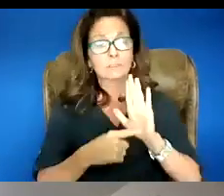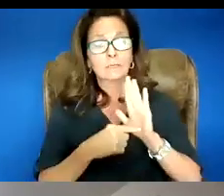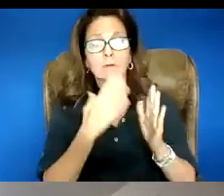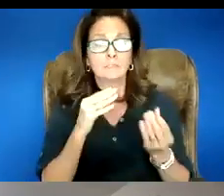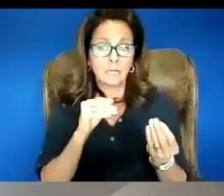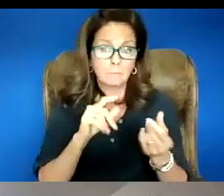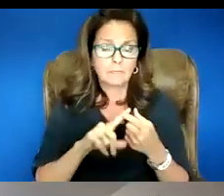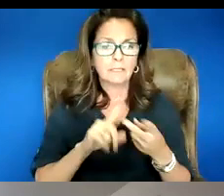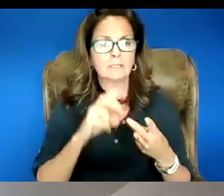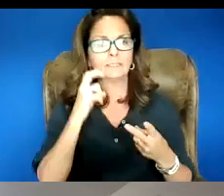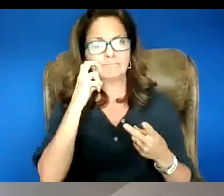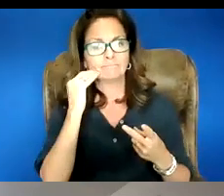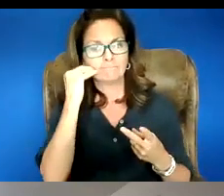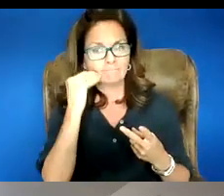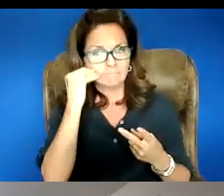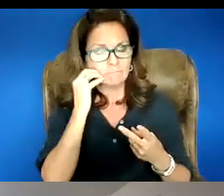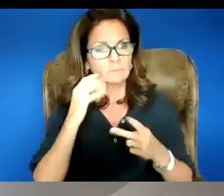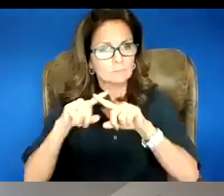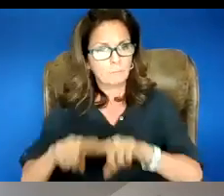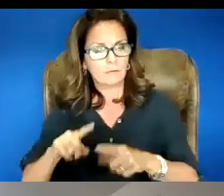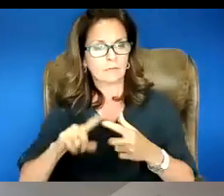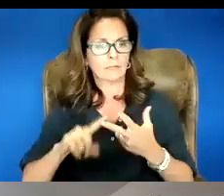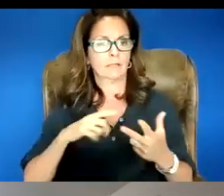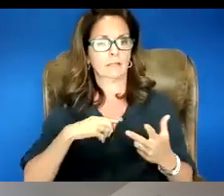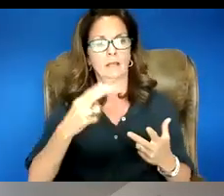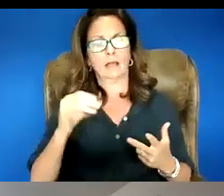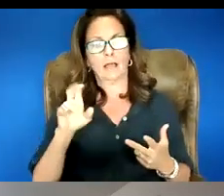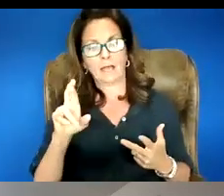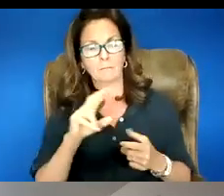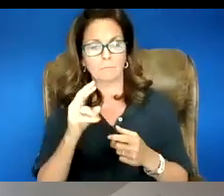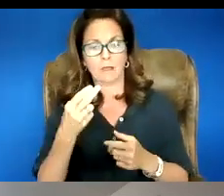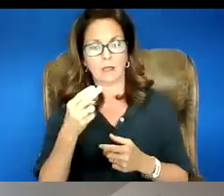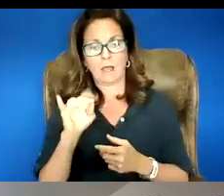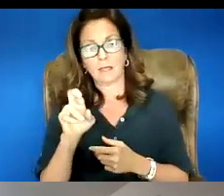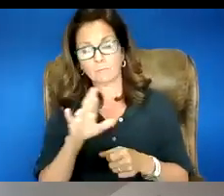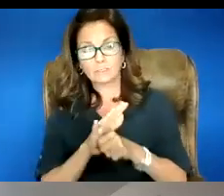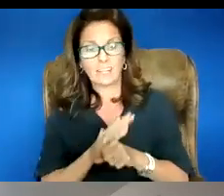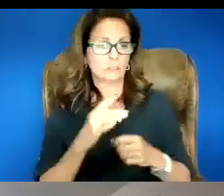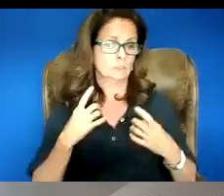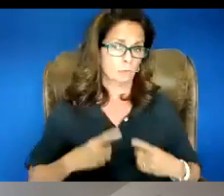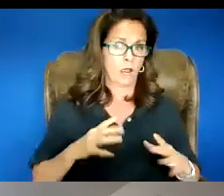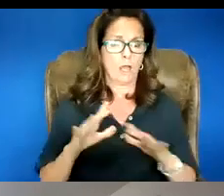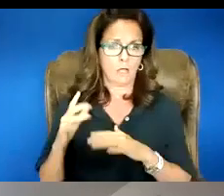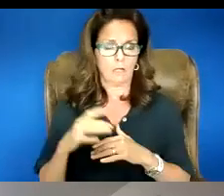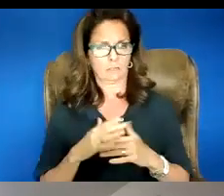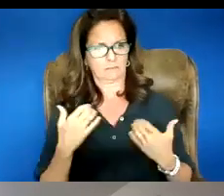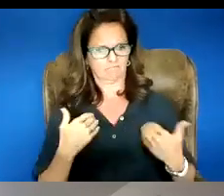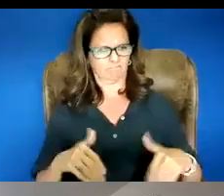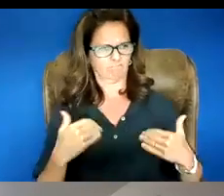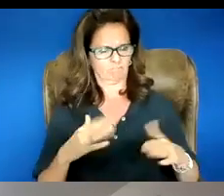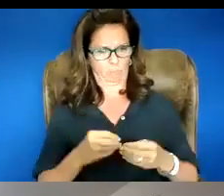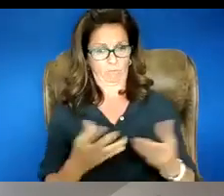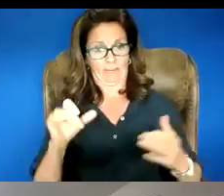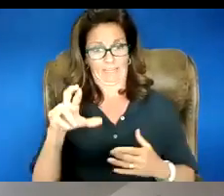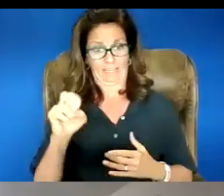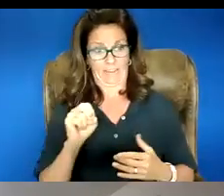and depression, hypertension. There have certainly been some inequities as far as getting people the right